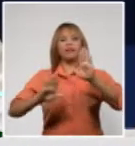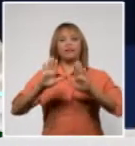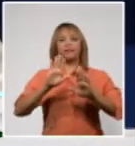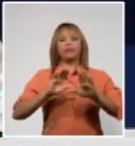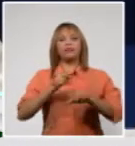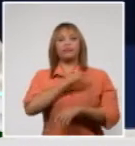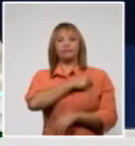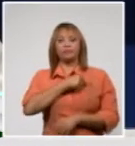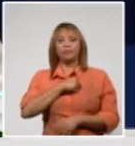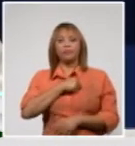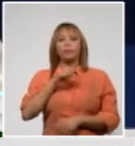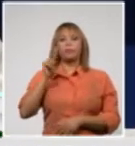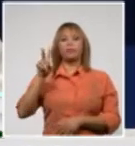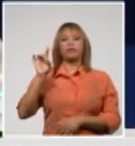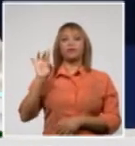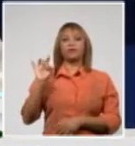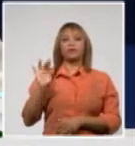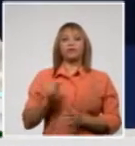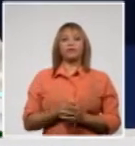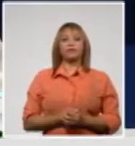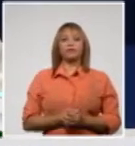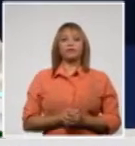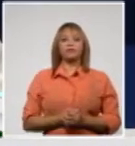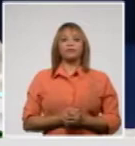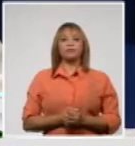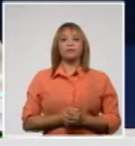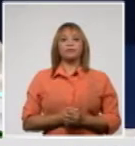215 in the Civil Defense Labs,